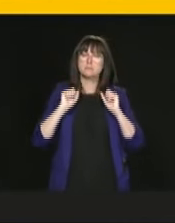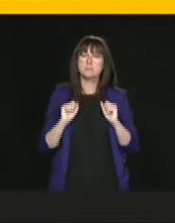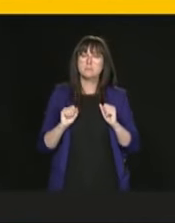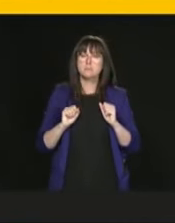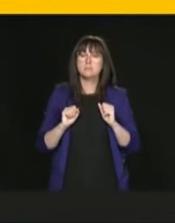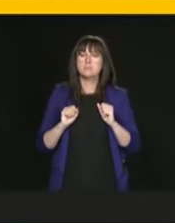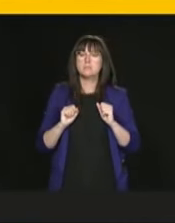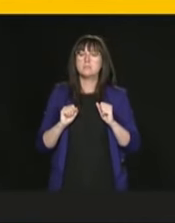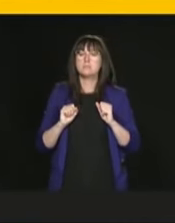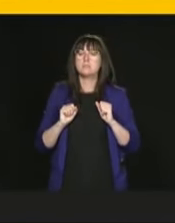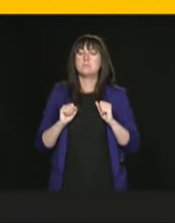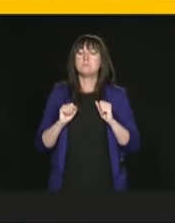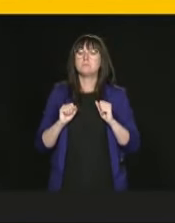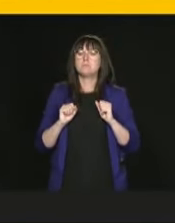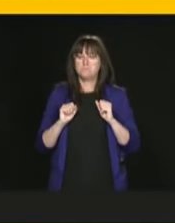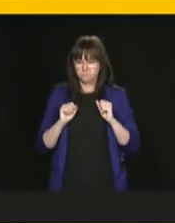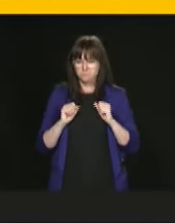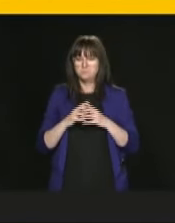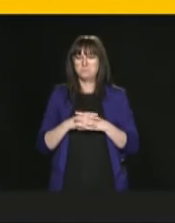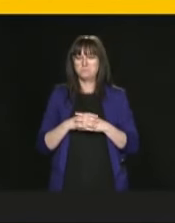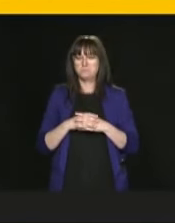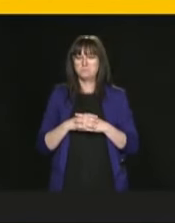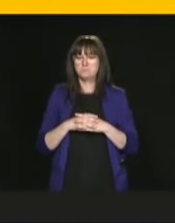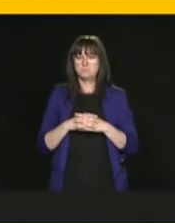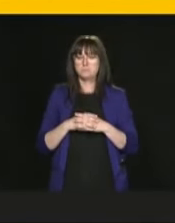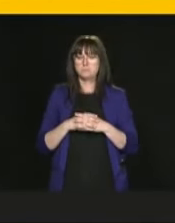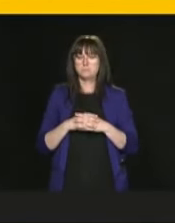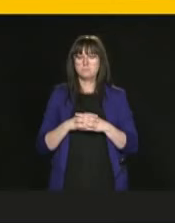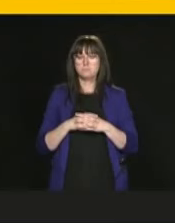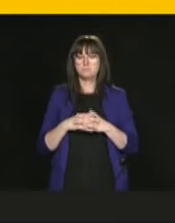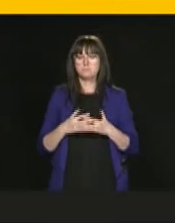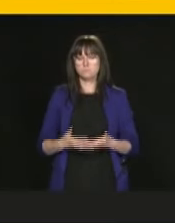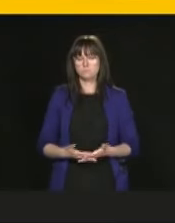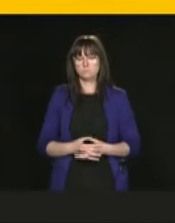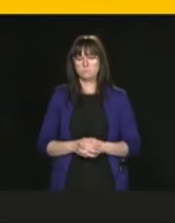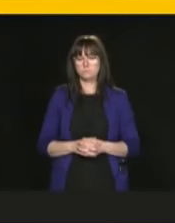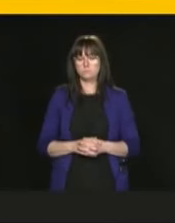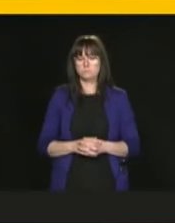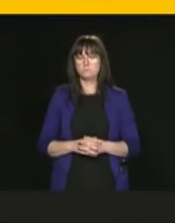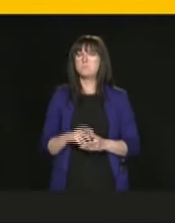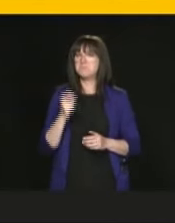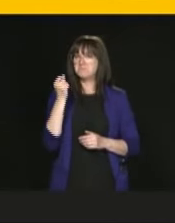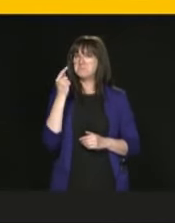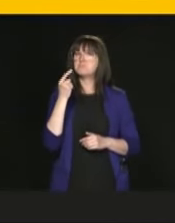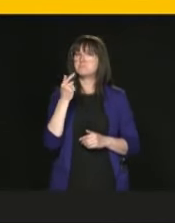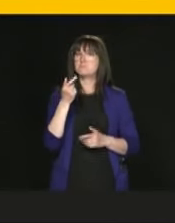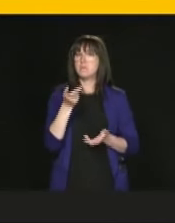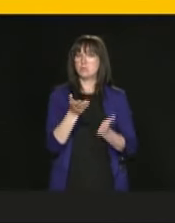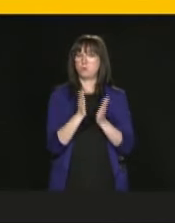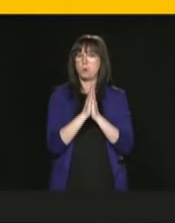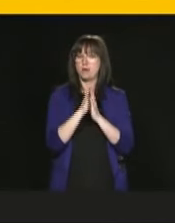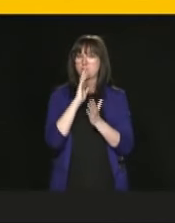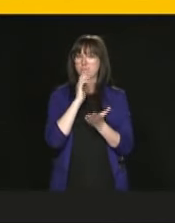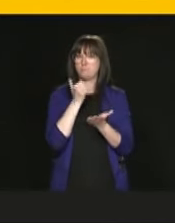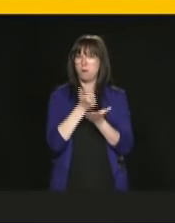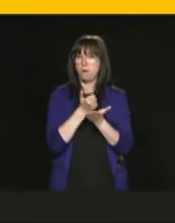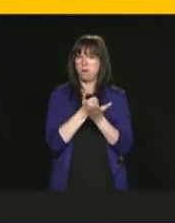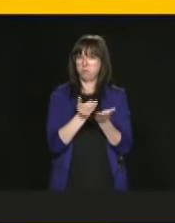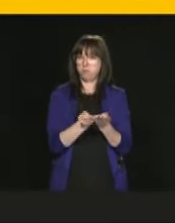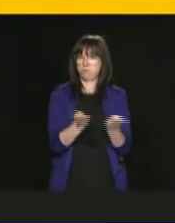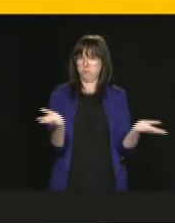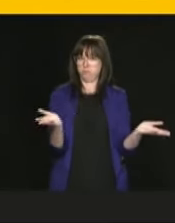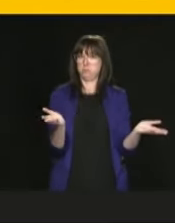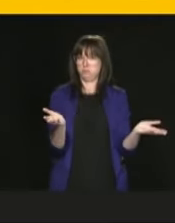But I do know that all the requests for assistance that we've received, I think over 40,